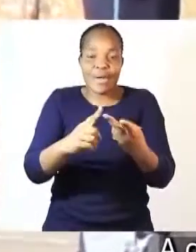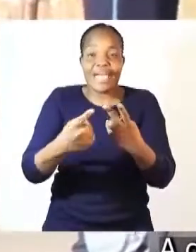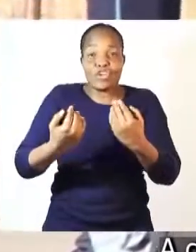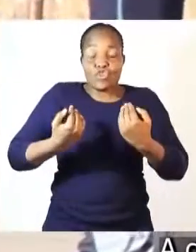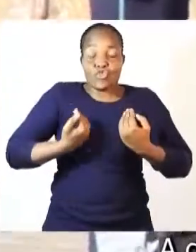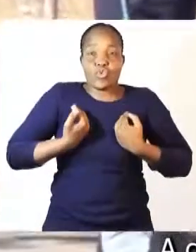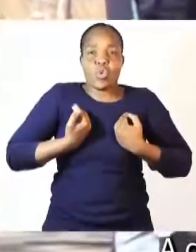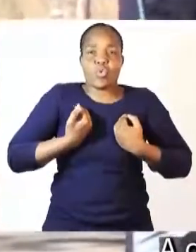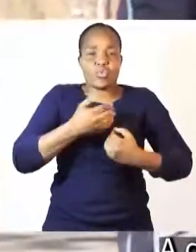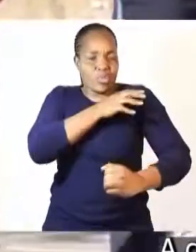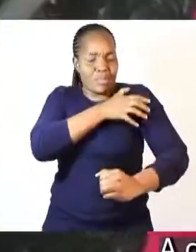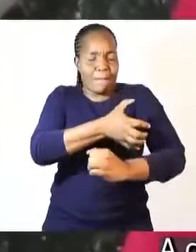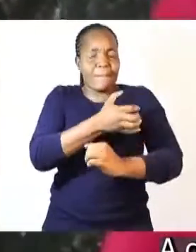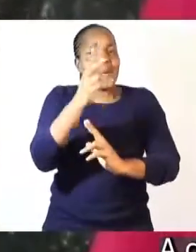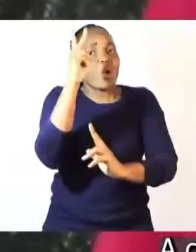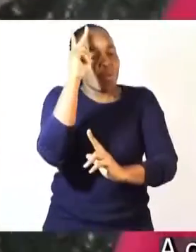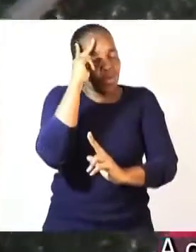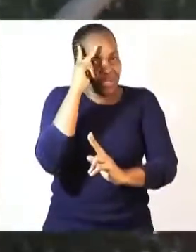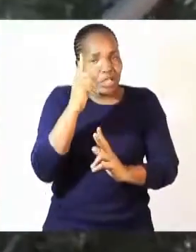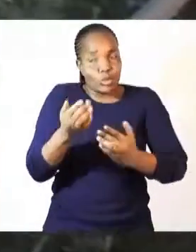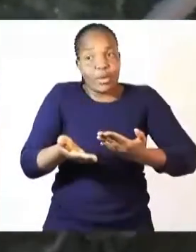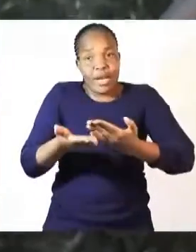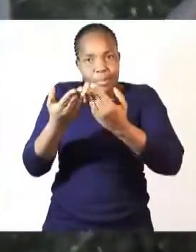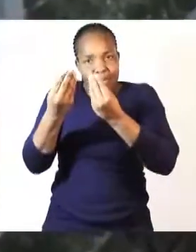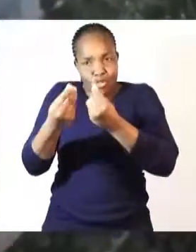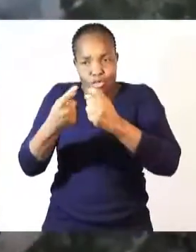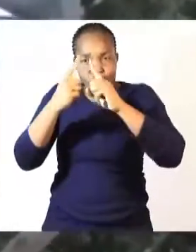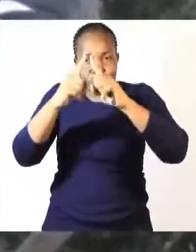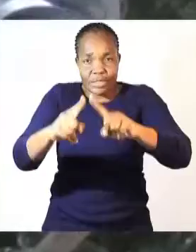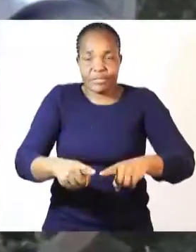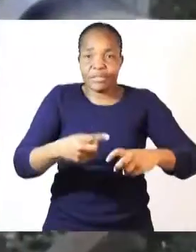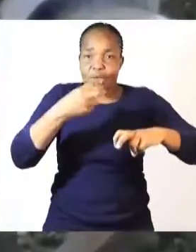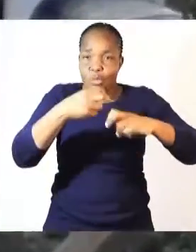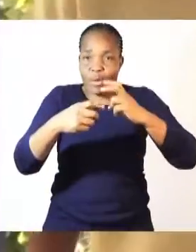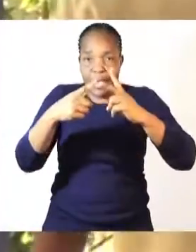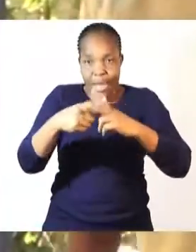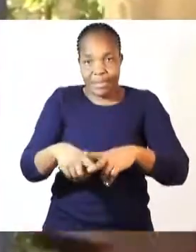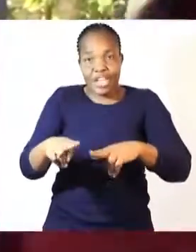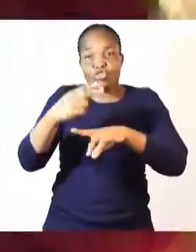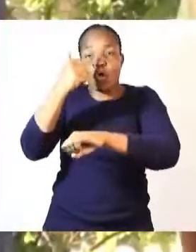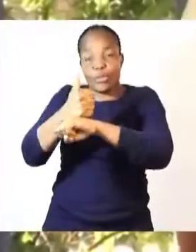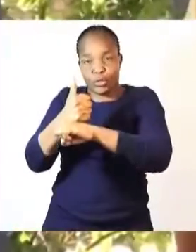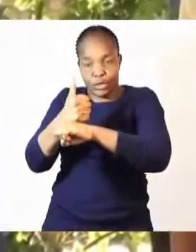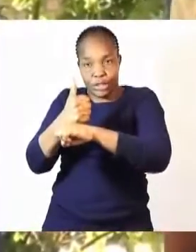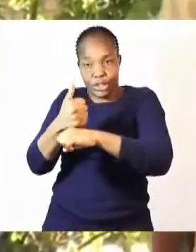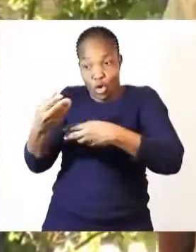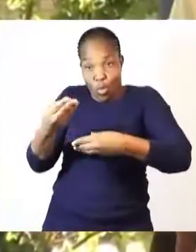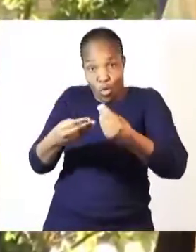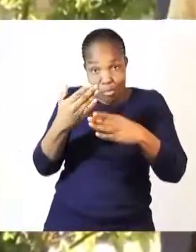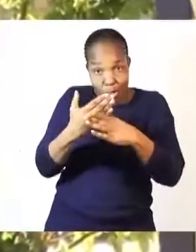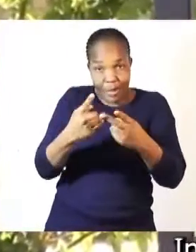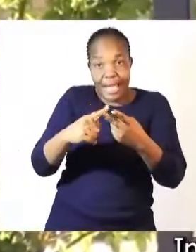knowledge and skills to face daily life challenges and take advantage of economic and lifelong learning